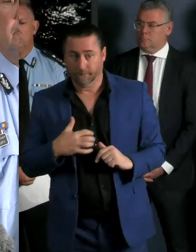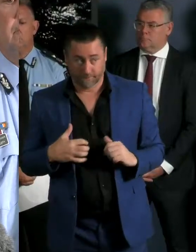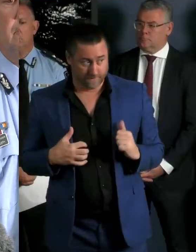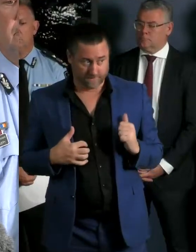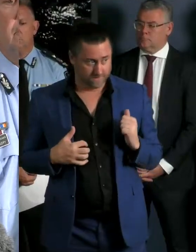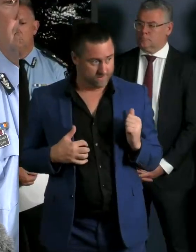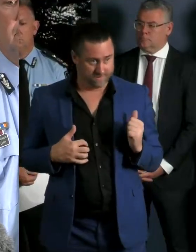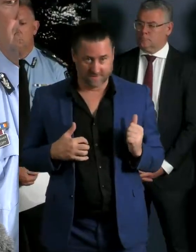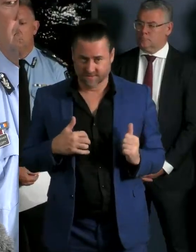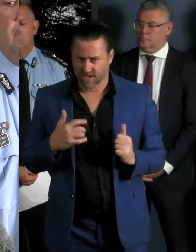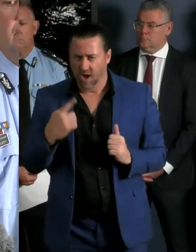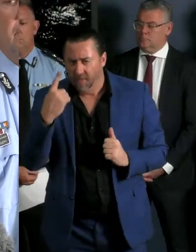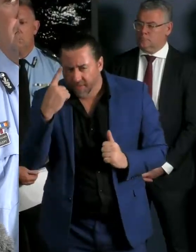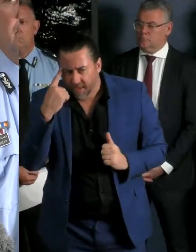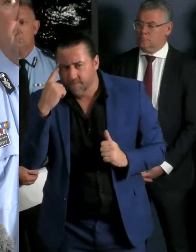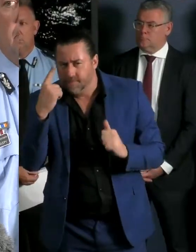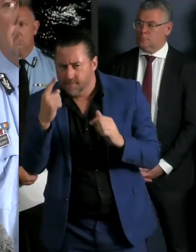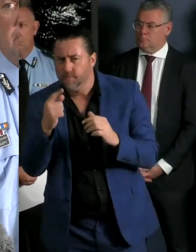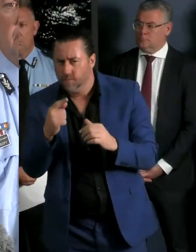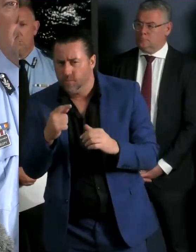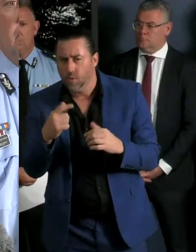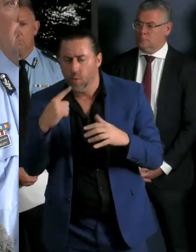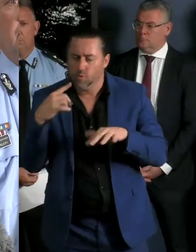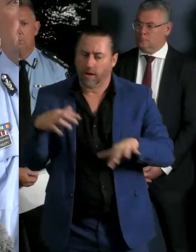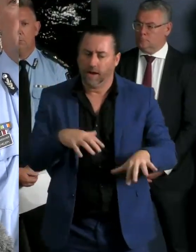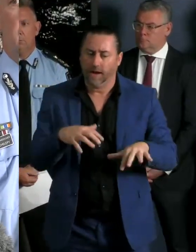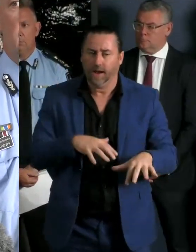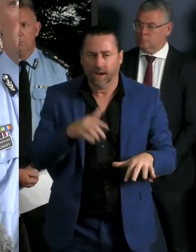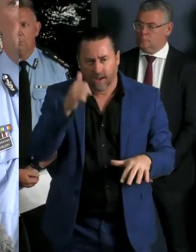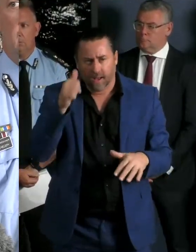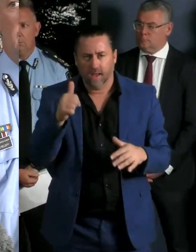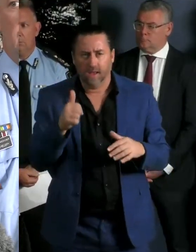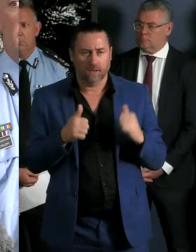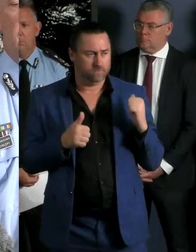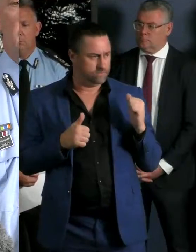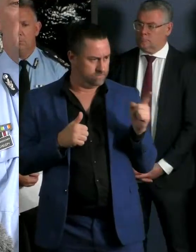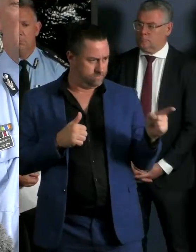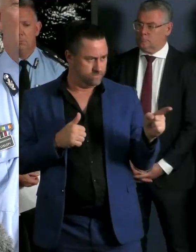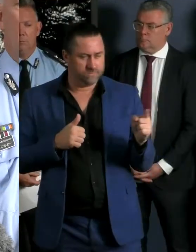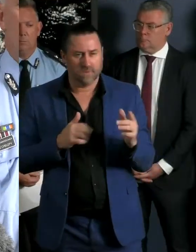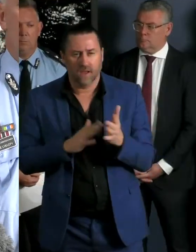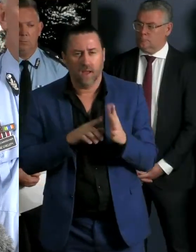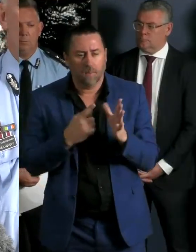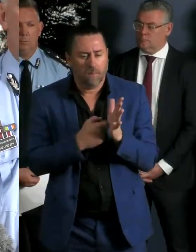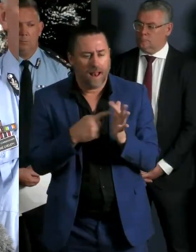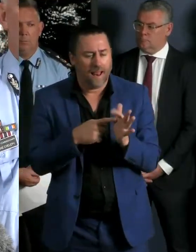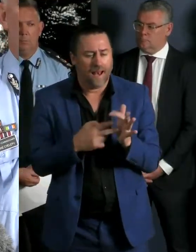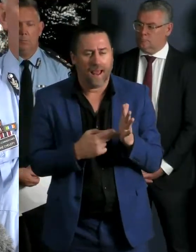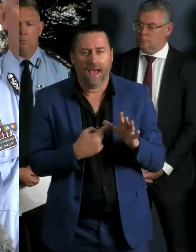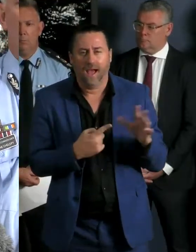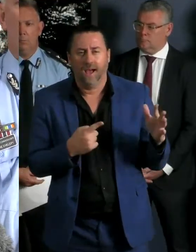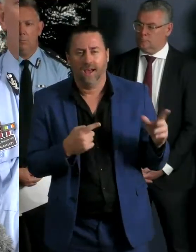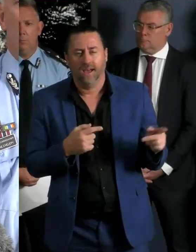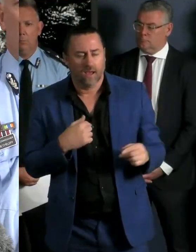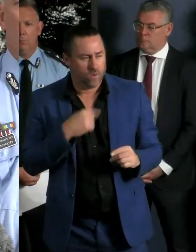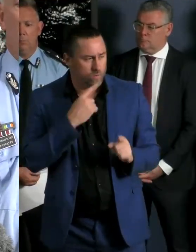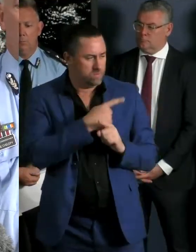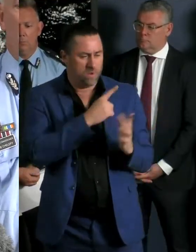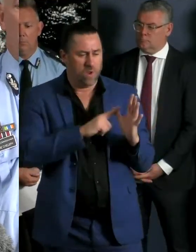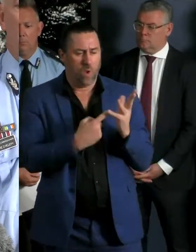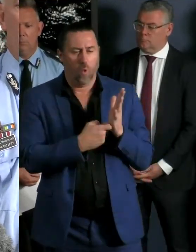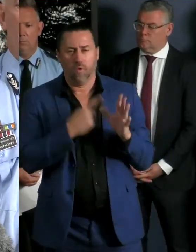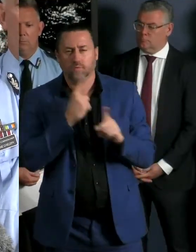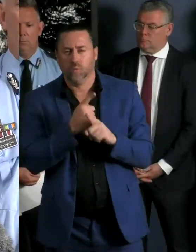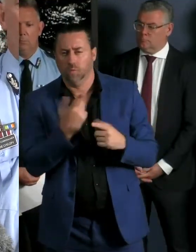Yes, I would expect there is a large amount of rain, Marlene, but so I'll get Laura probably to talk about the amount of rain coming.